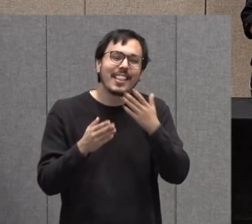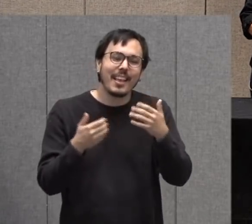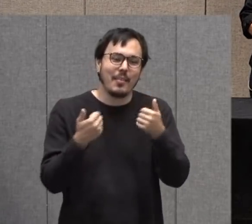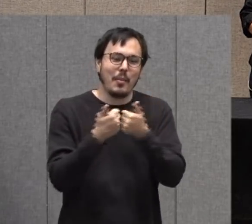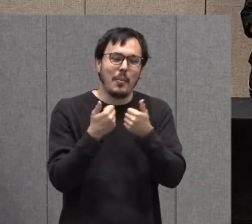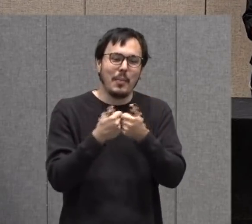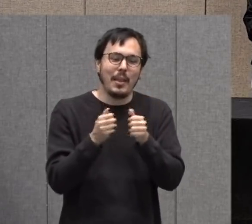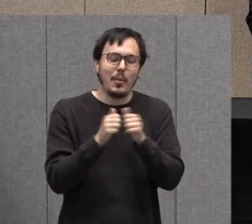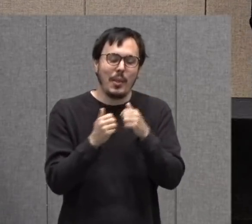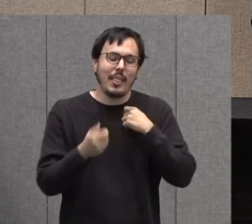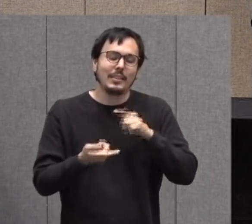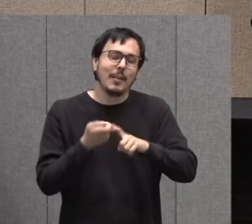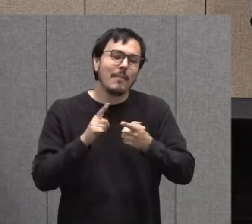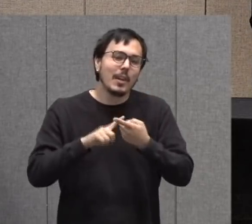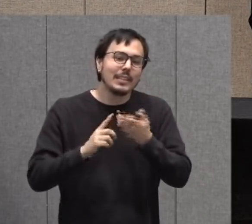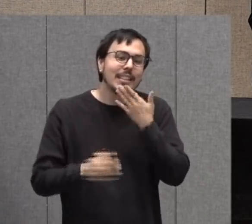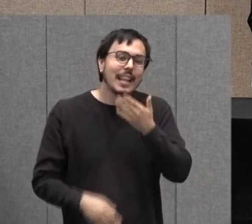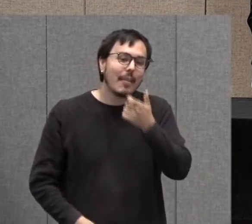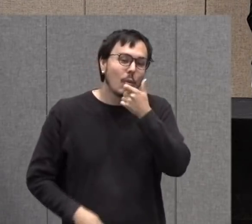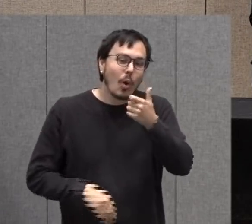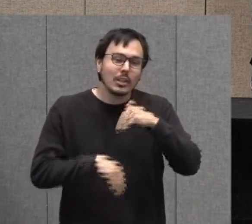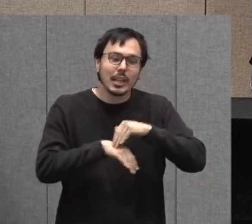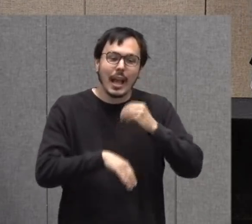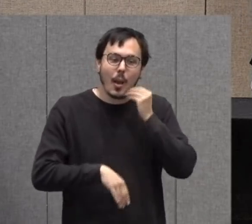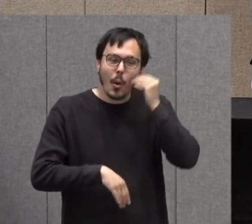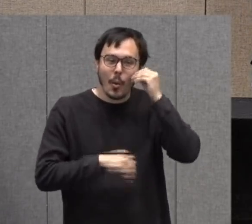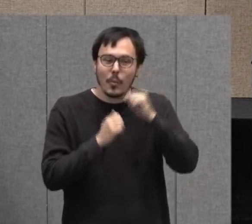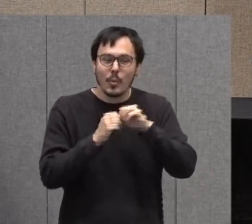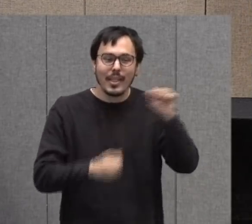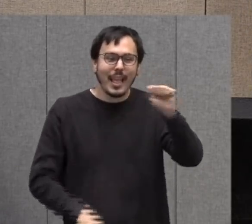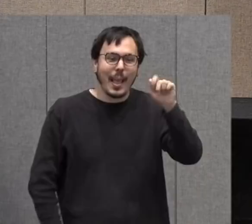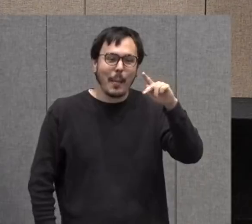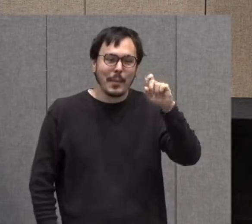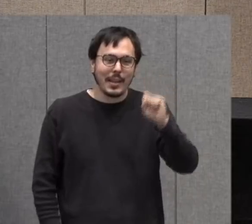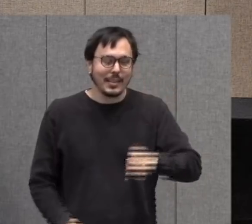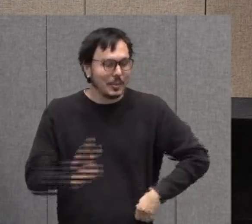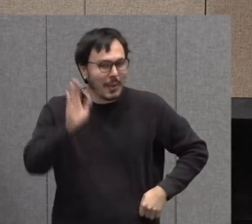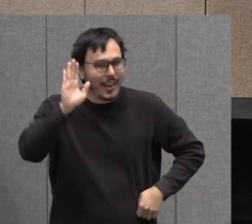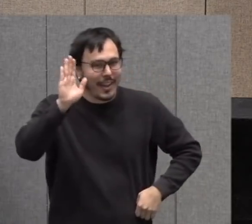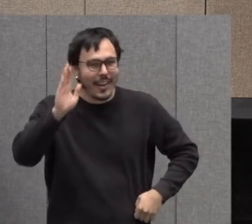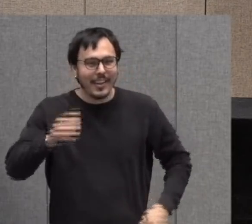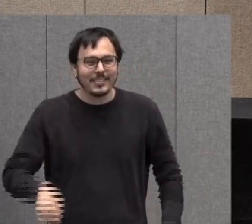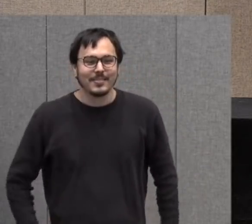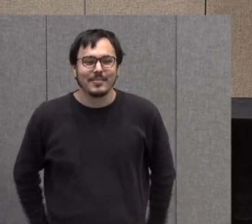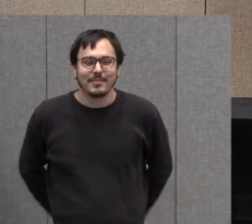us, friends, and thanks for watching At Home with APS. Bye, guys.